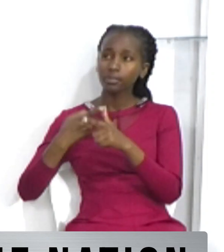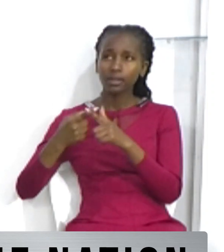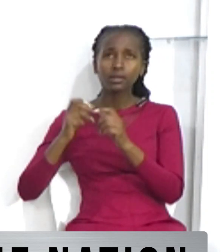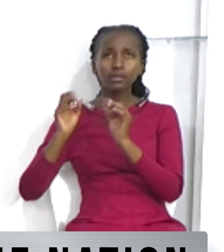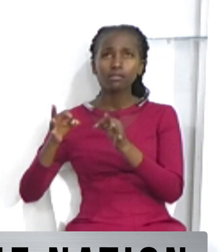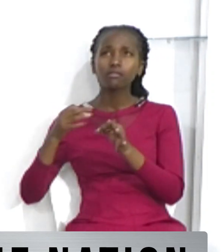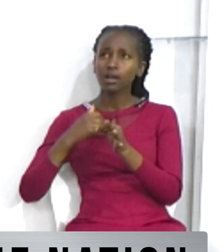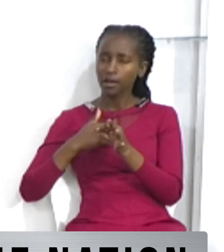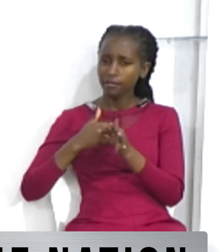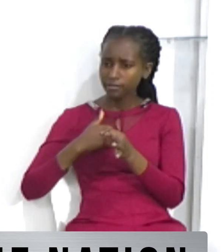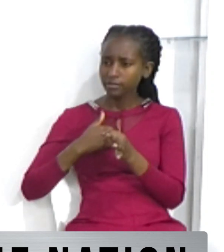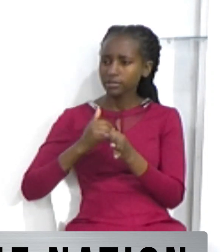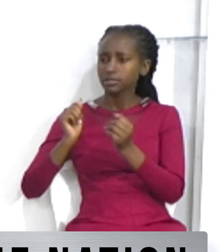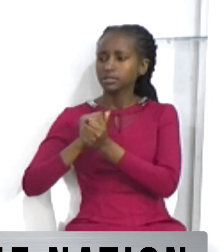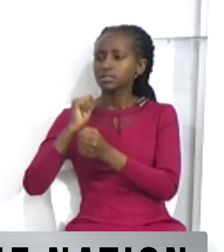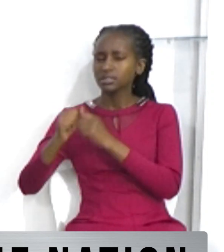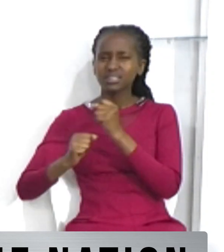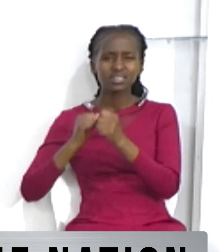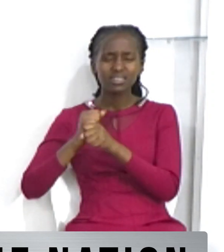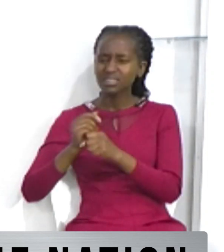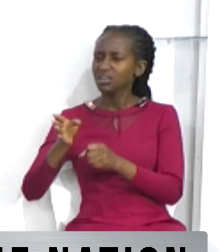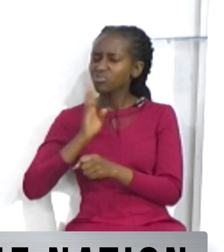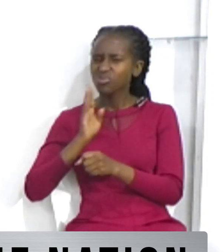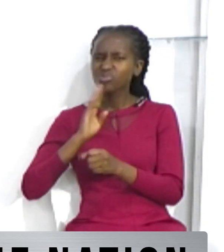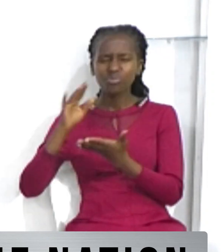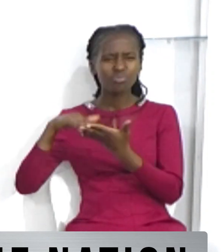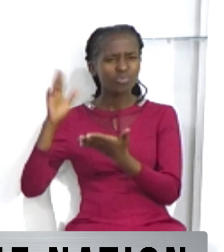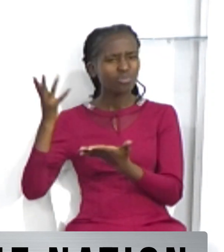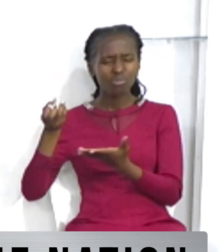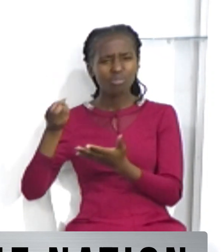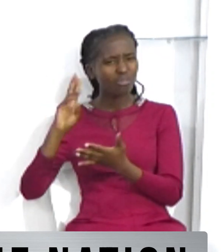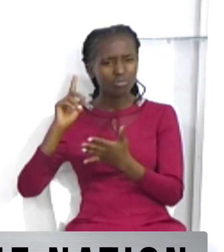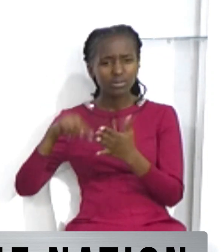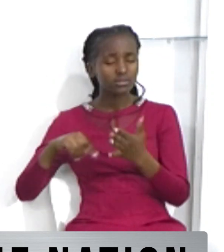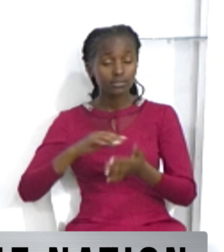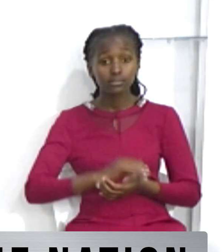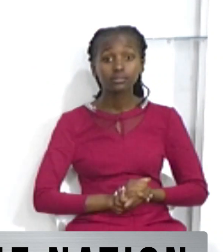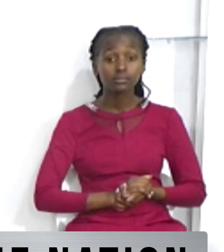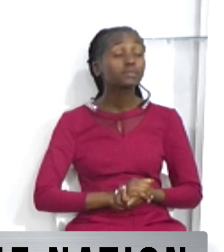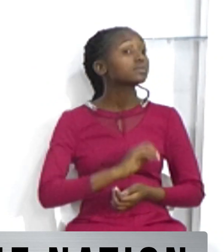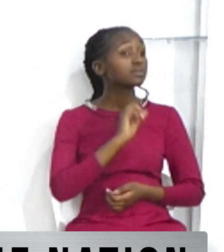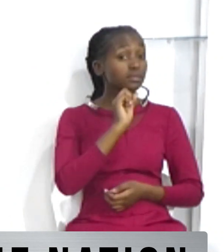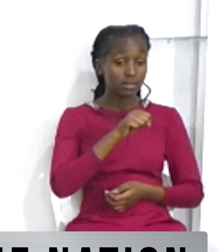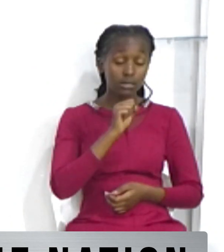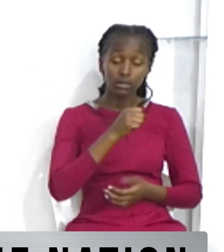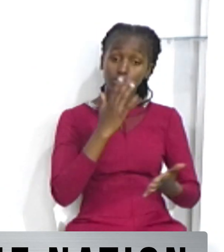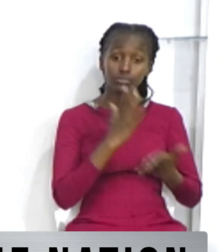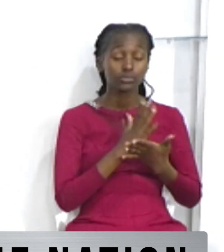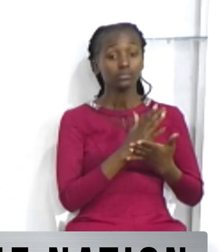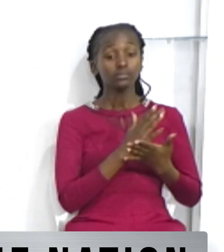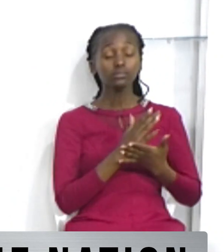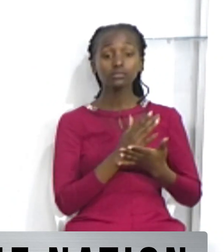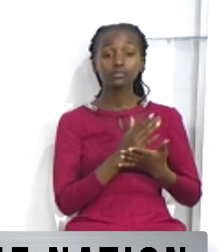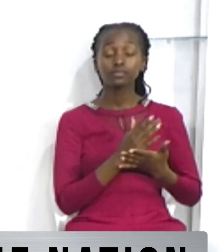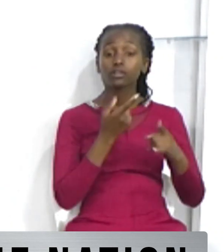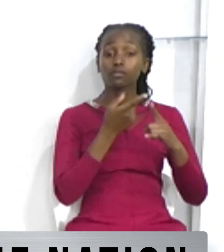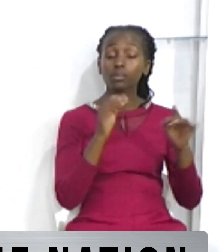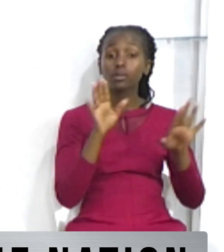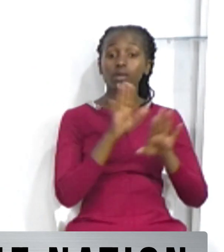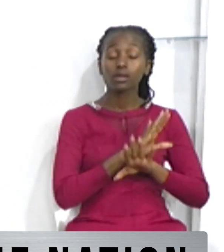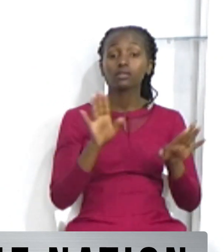hitting 20 trillion. Yes, because I said, even from what we